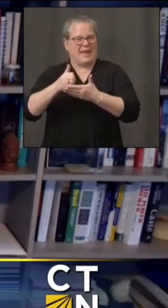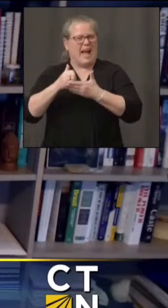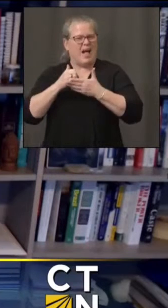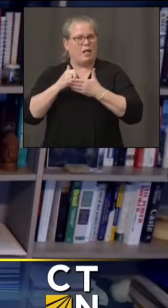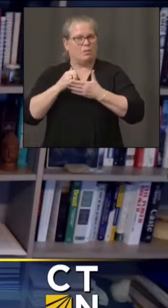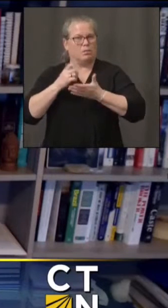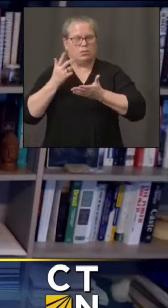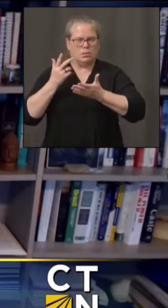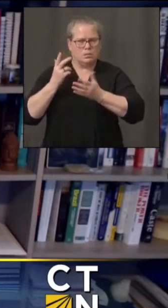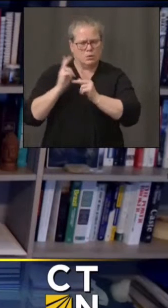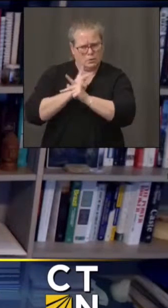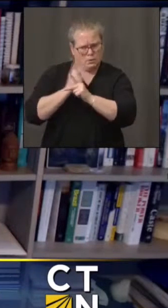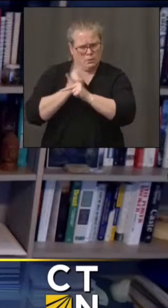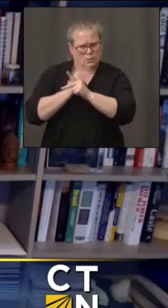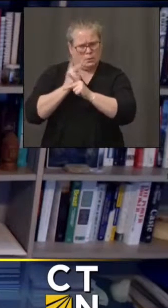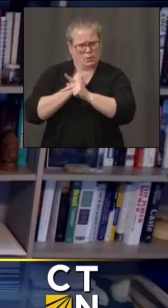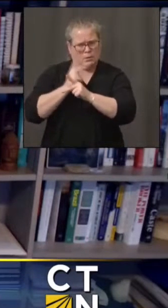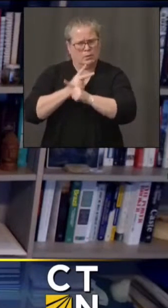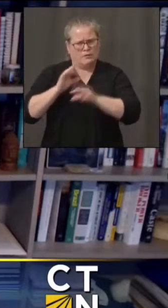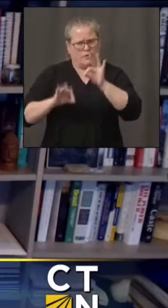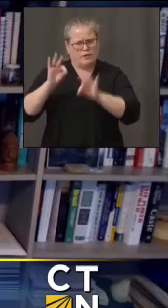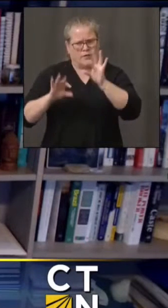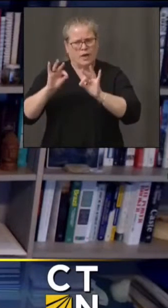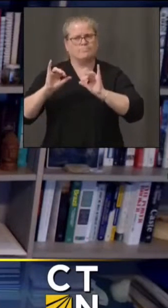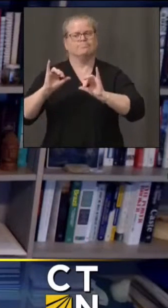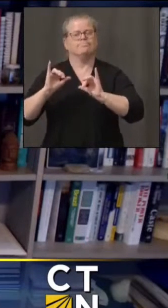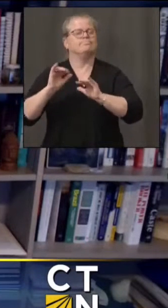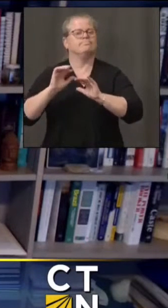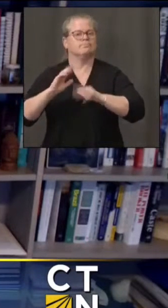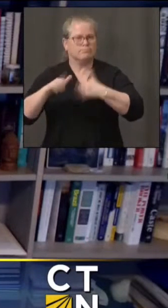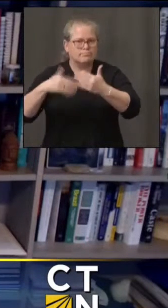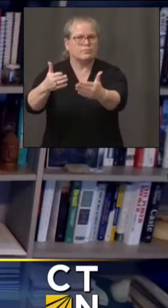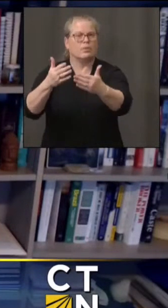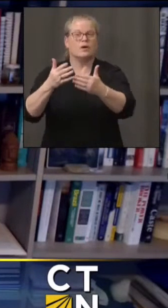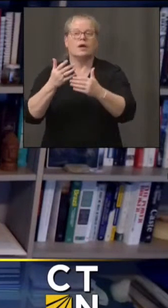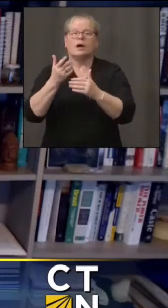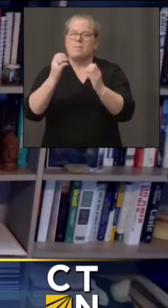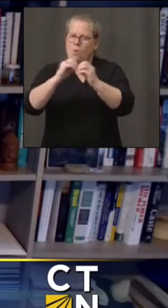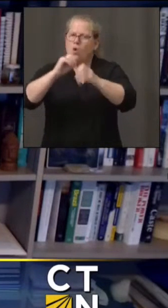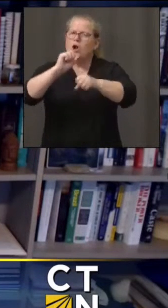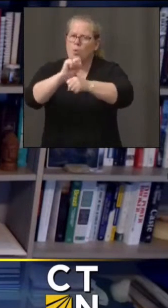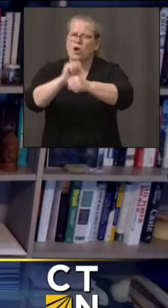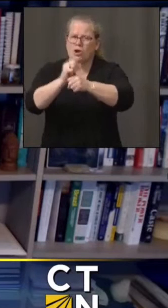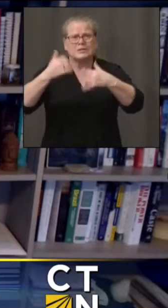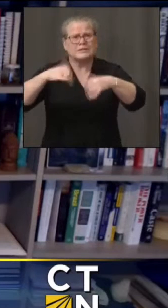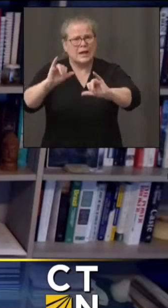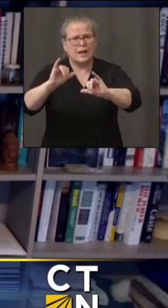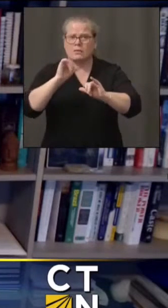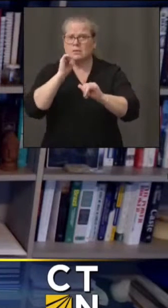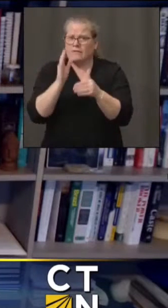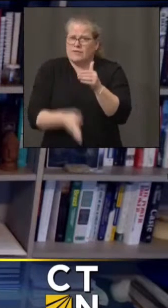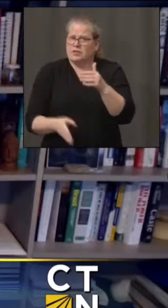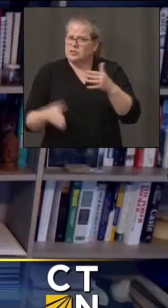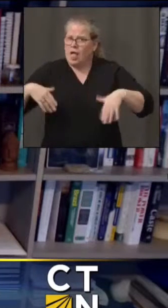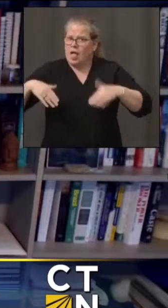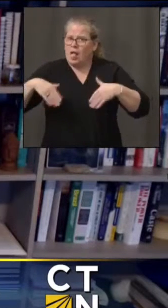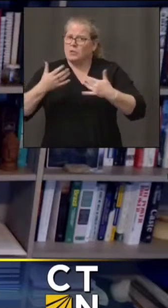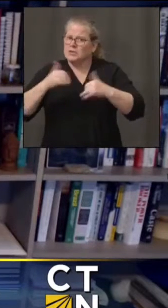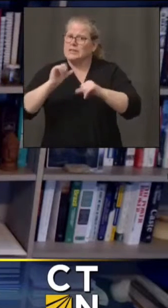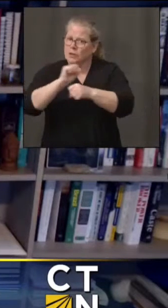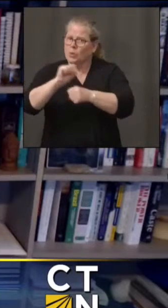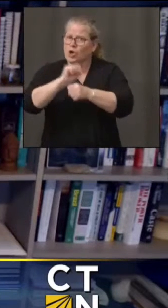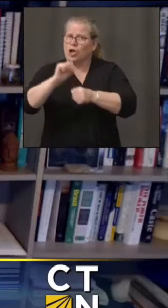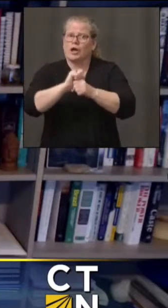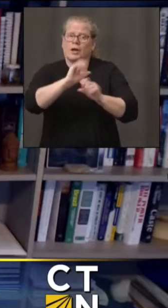underserved communities, whether it's in Bridgeport, Hartford, New Haven, as well as in Norwich and in New London. And we know